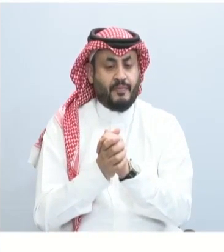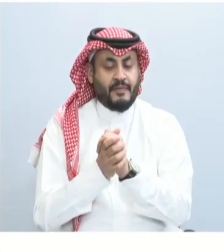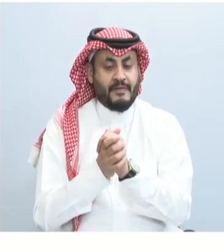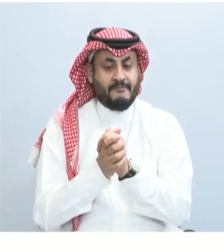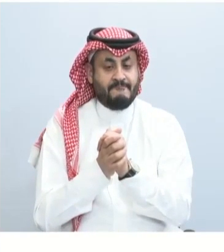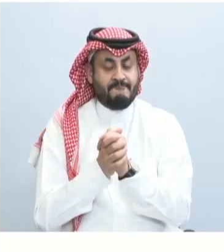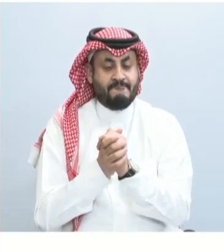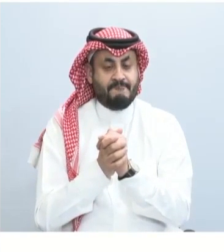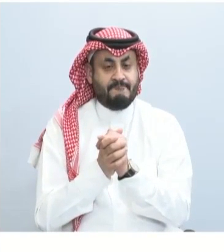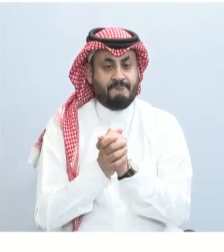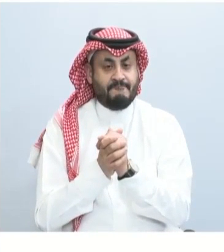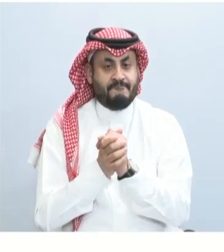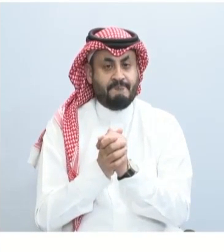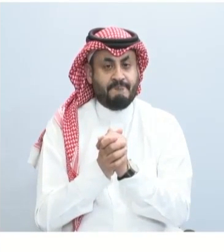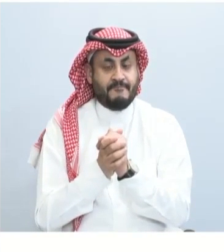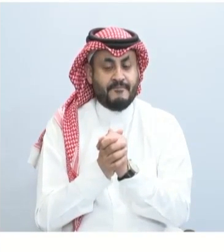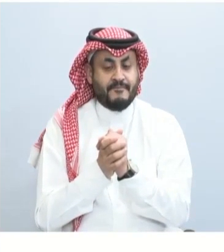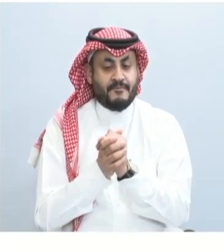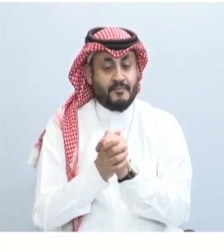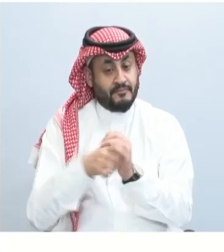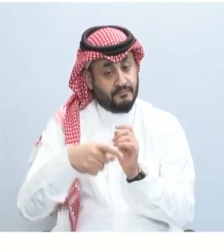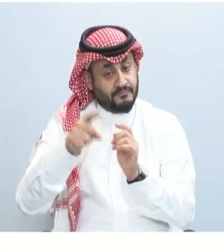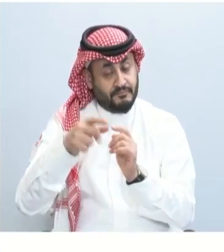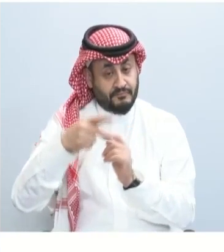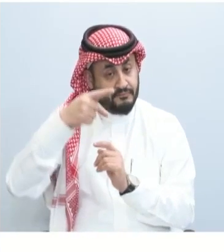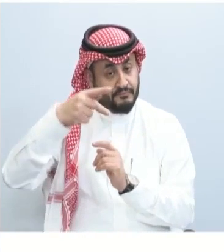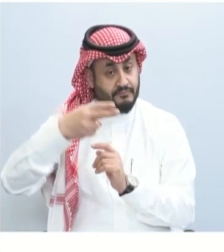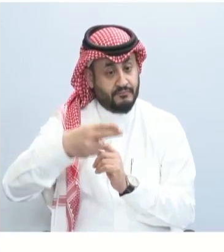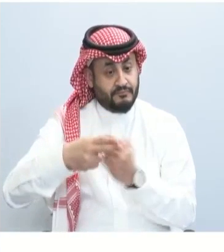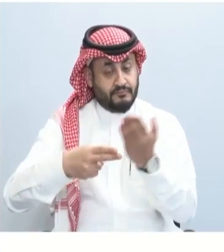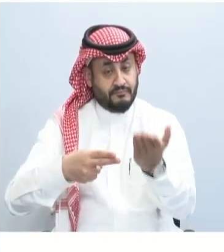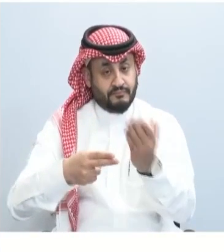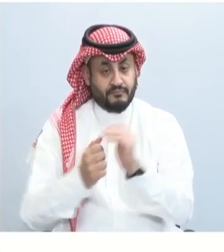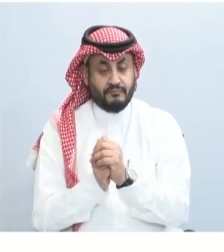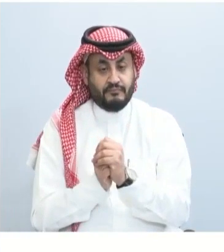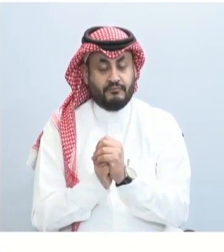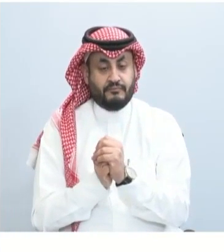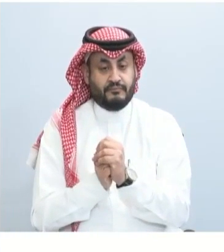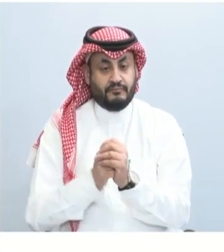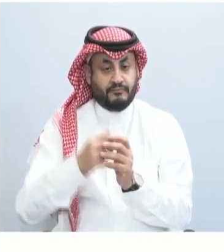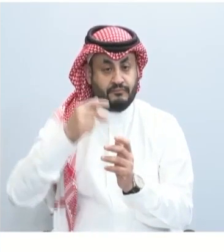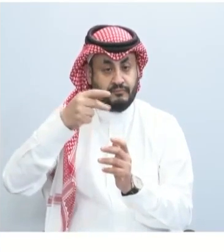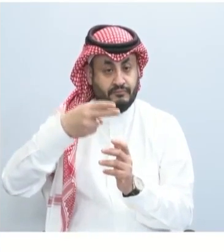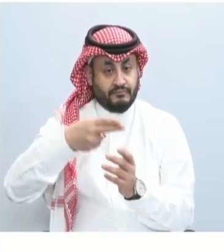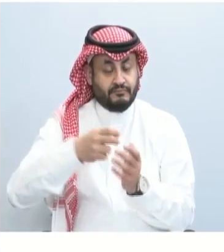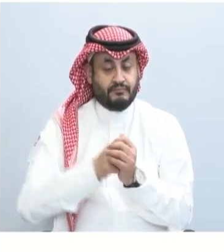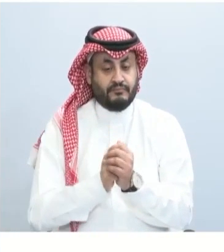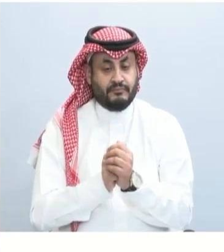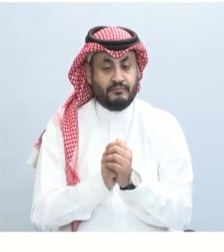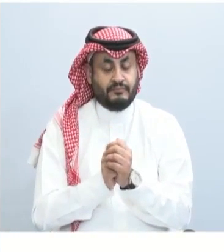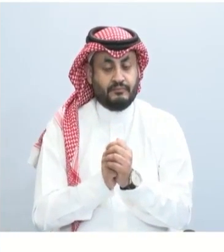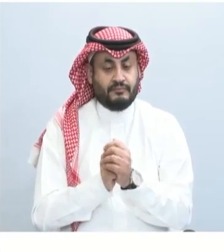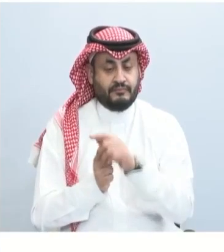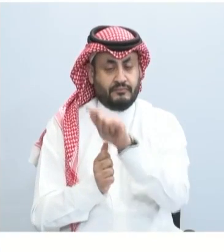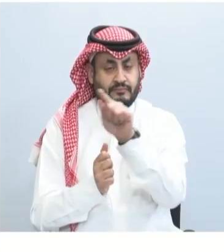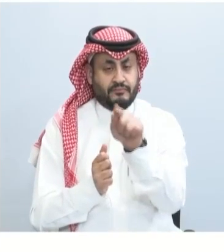GH? What do you think? Of course, we do write it with PH. So here we go